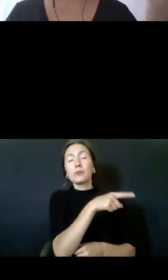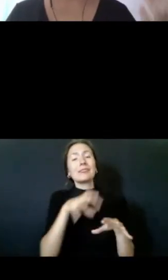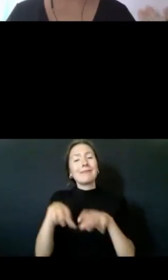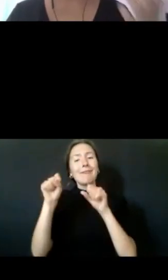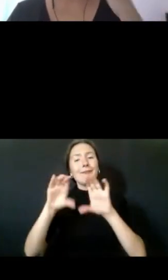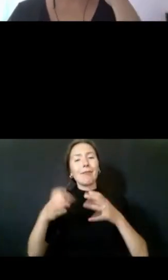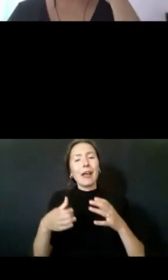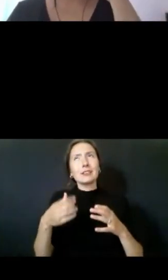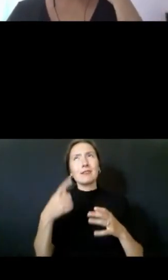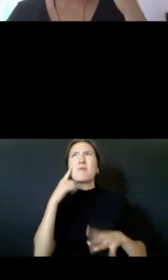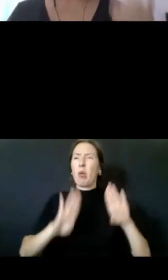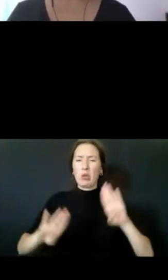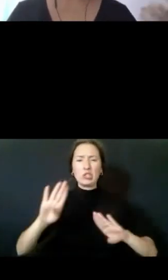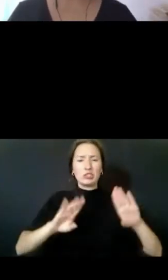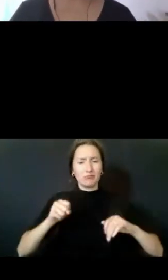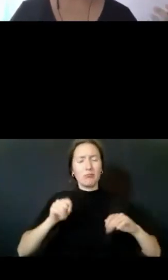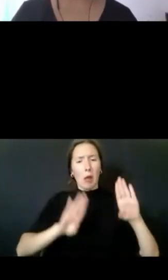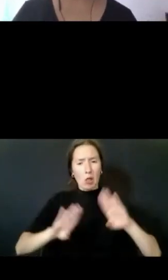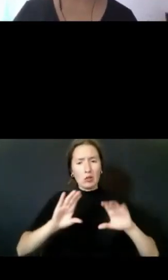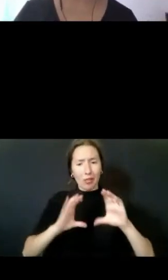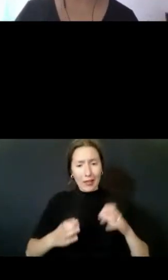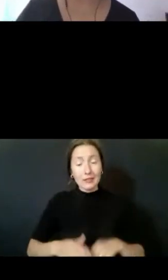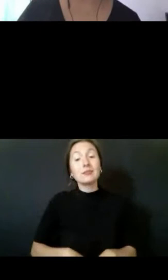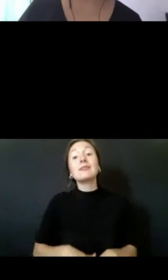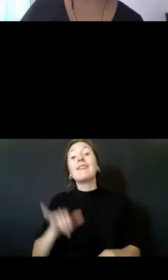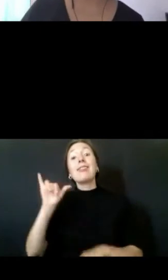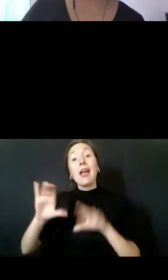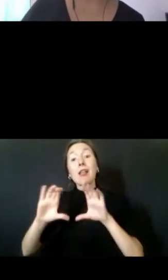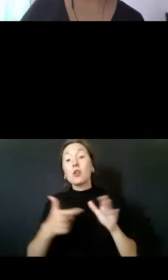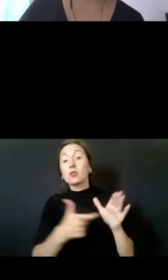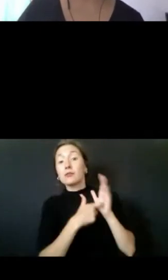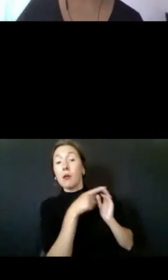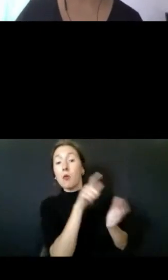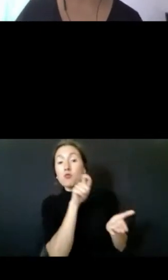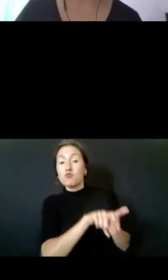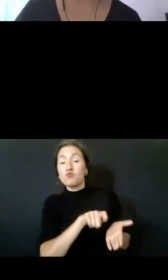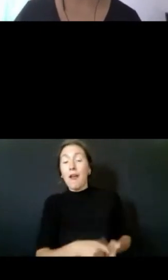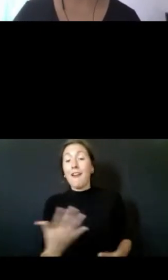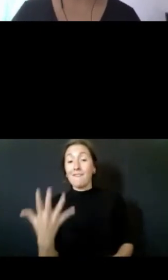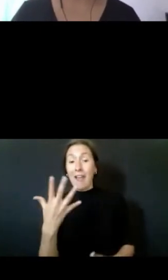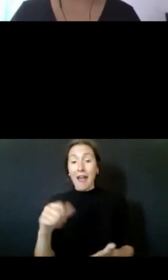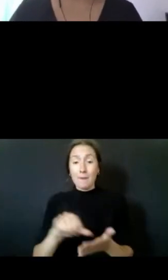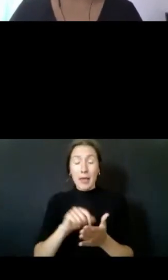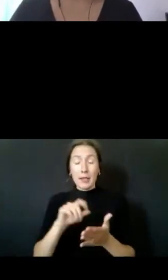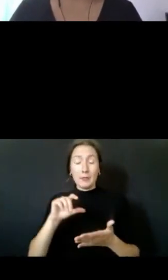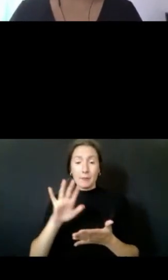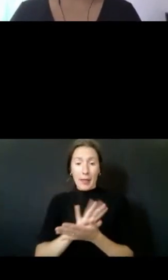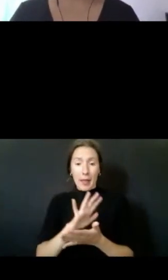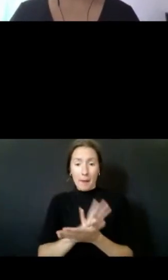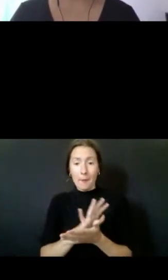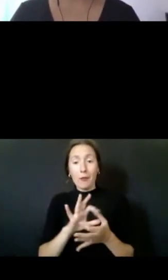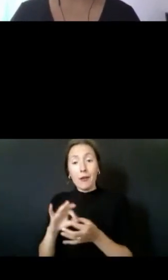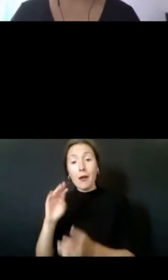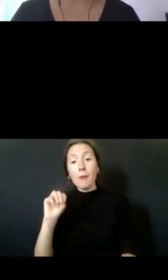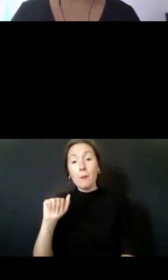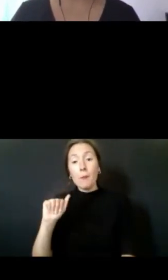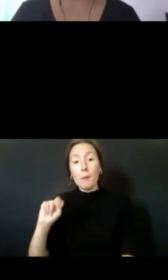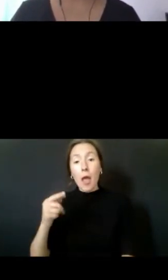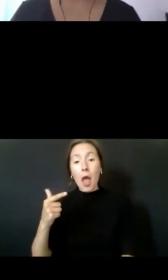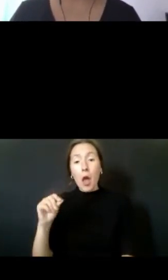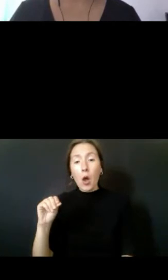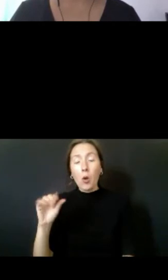of examples. When I first started my business, my son was actually in college, and he happens to be autistic, and he was taking a class